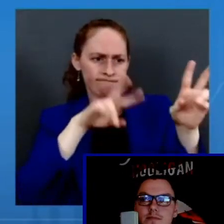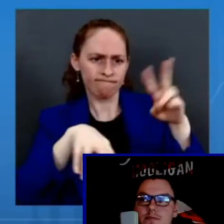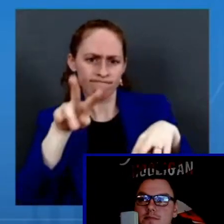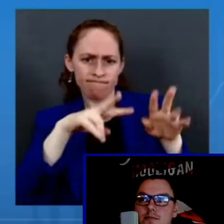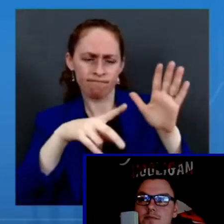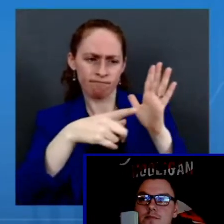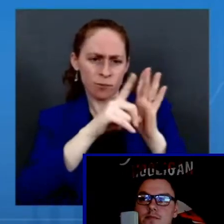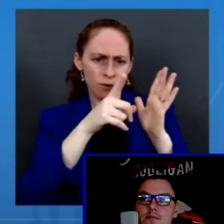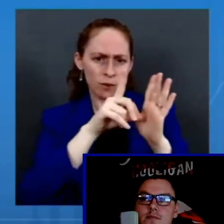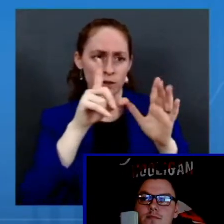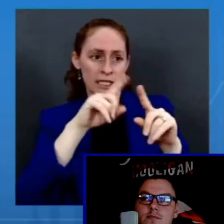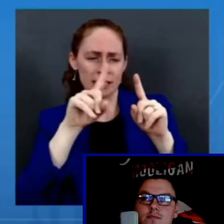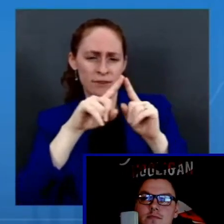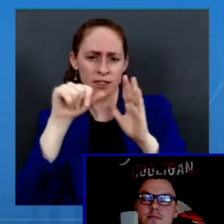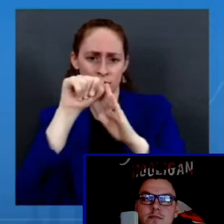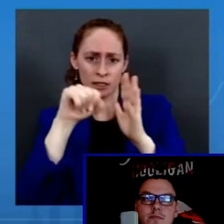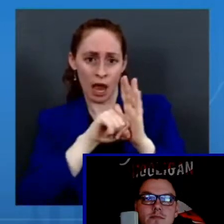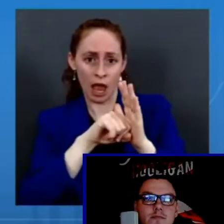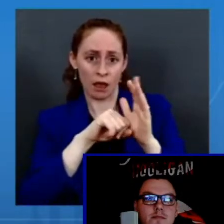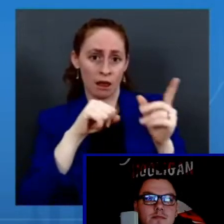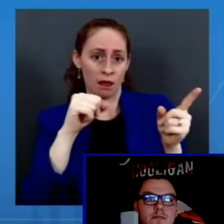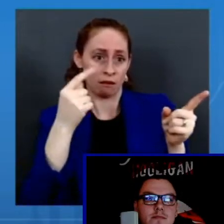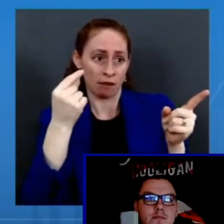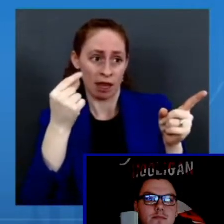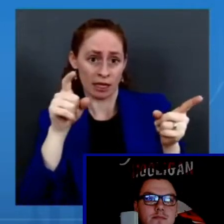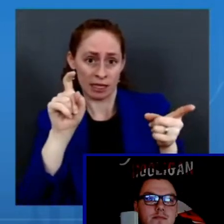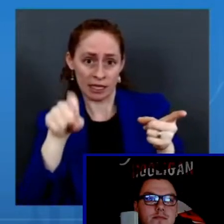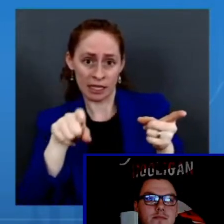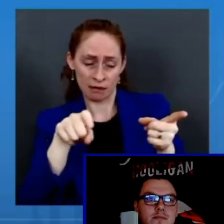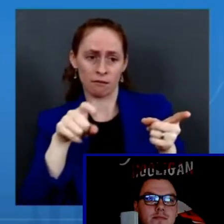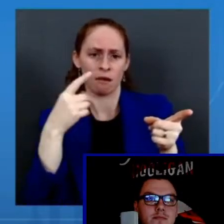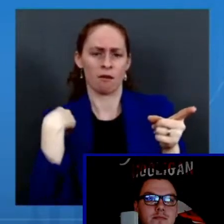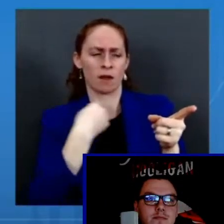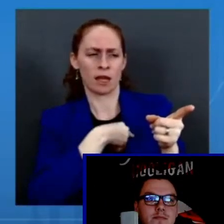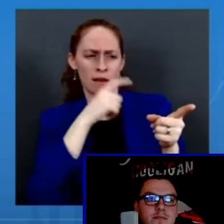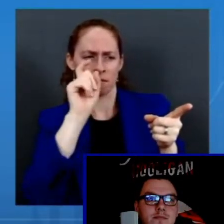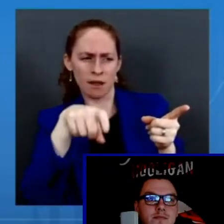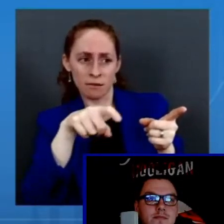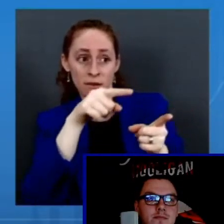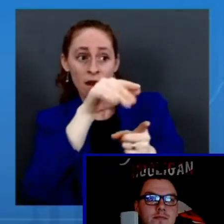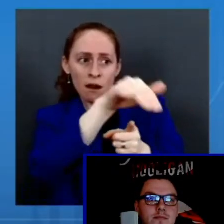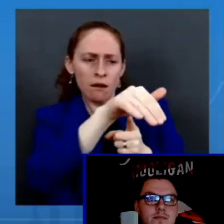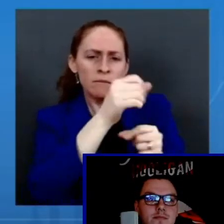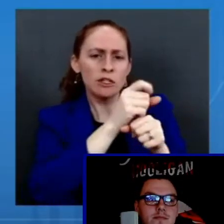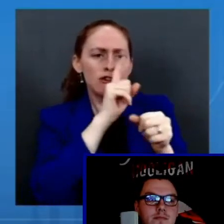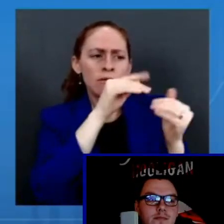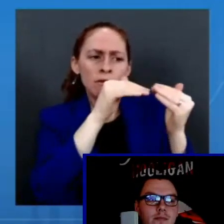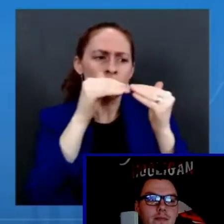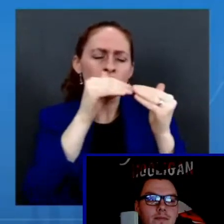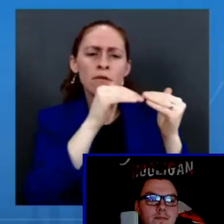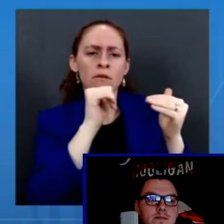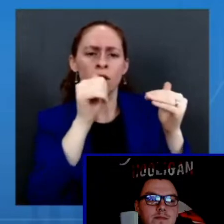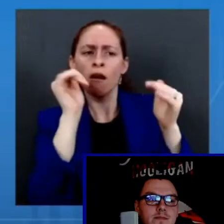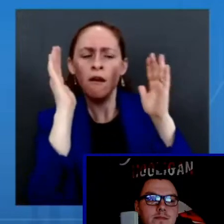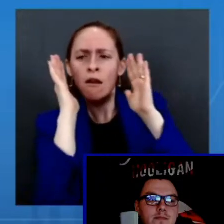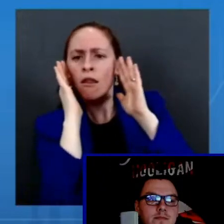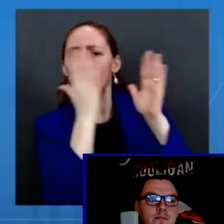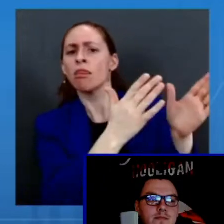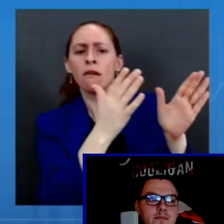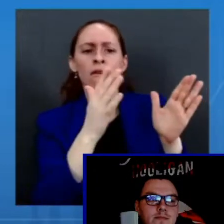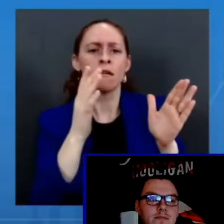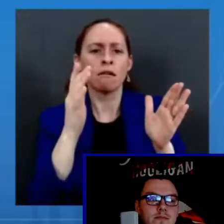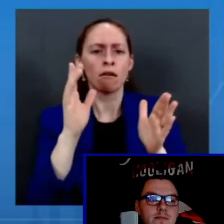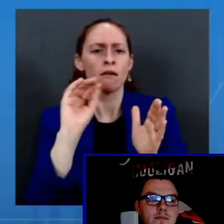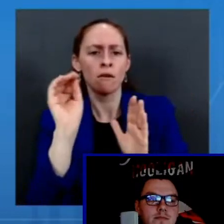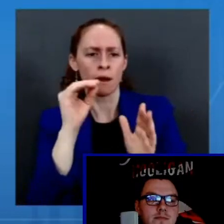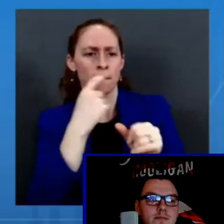health centers across the country. This will help ensure these life-saving antivirals are available to the most vulnerable communities